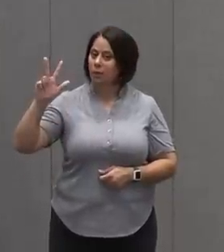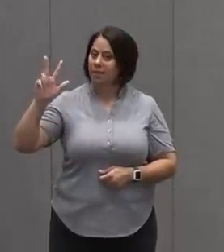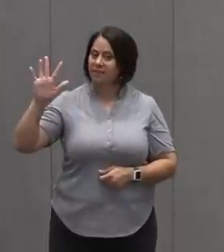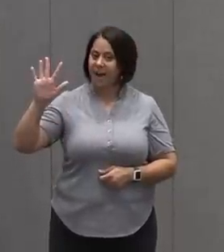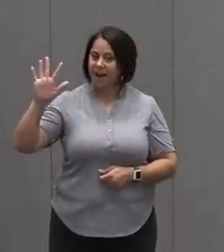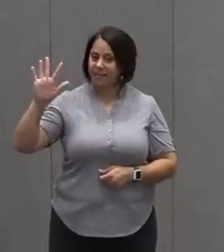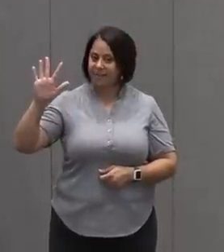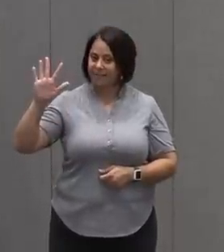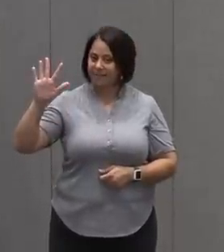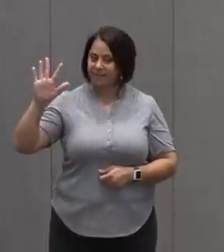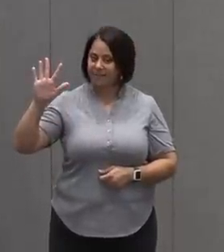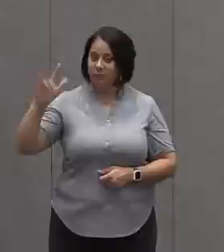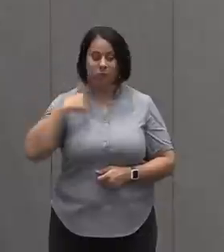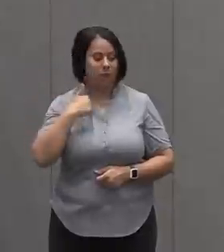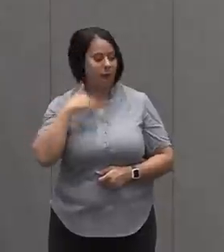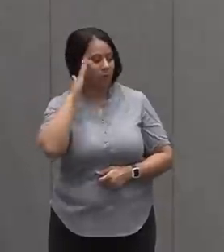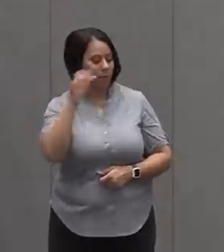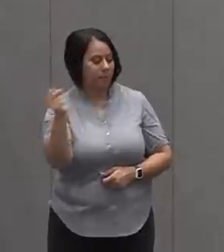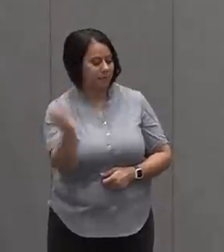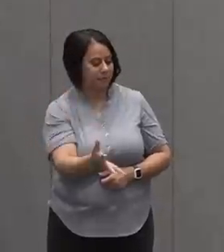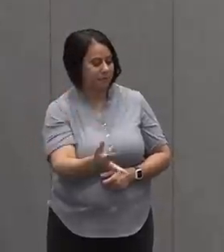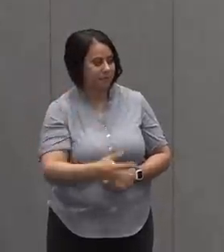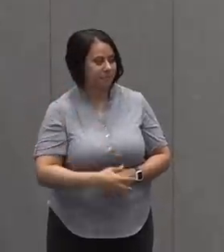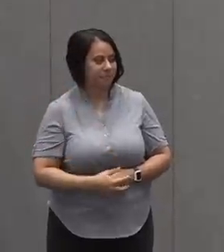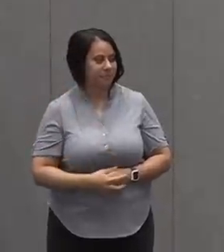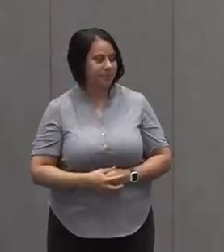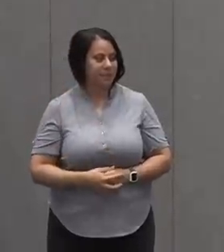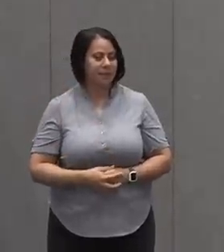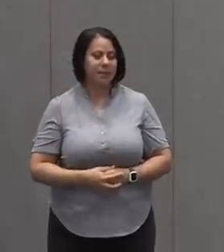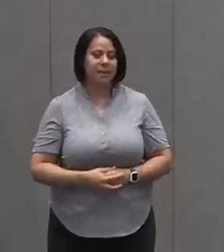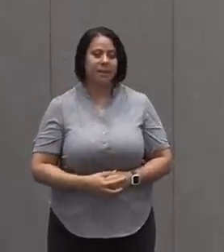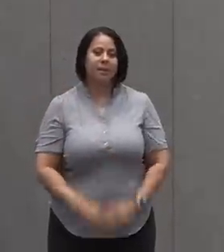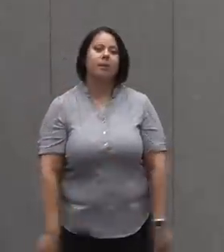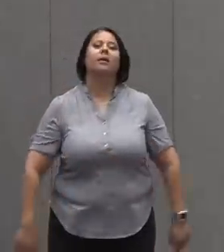135. So I'm going to roll the die this time.